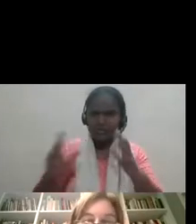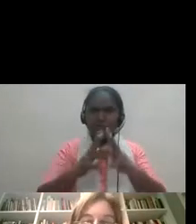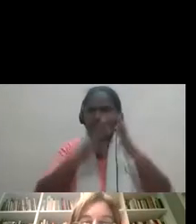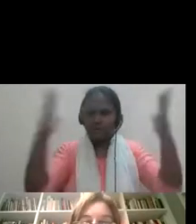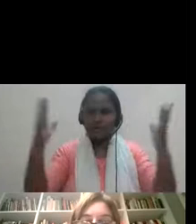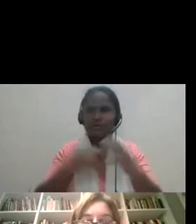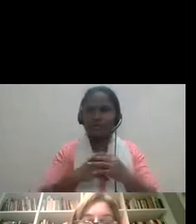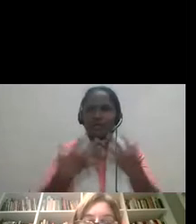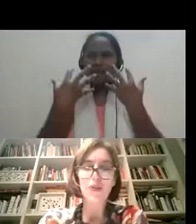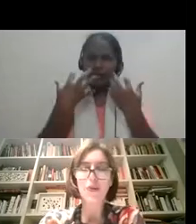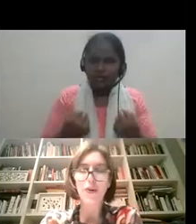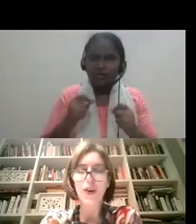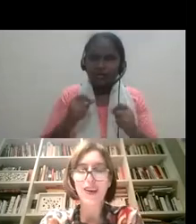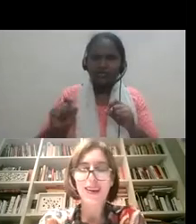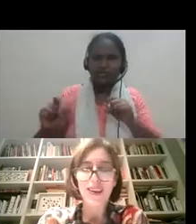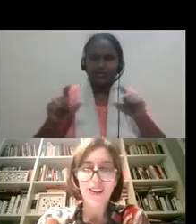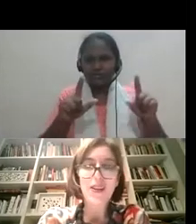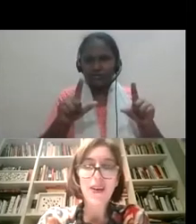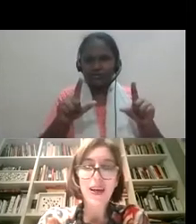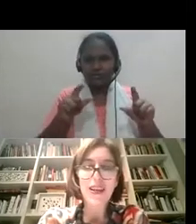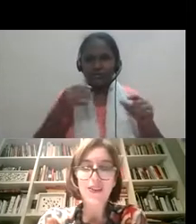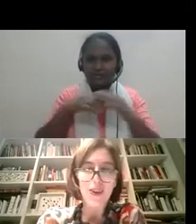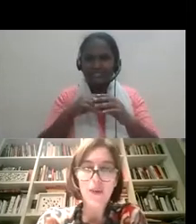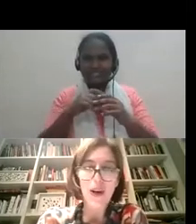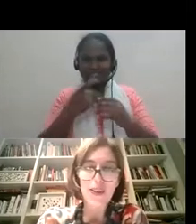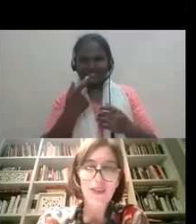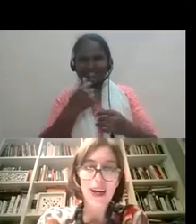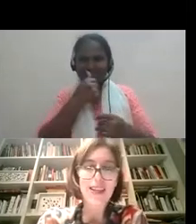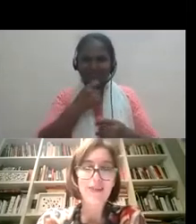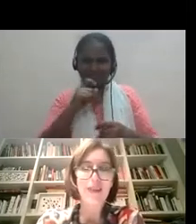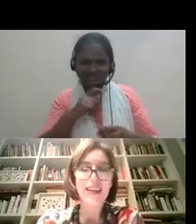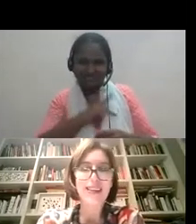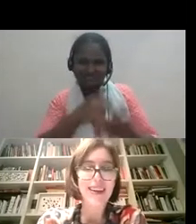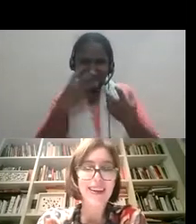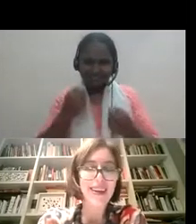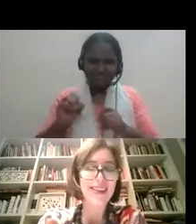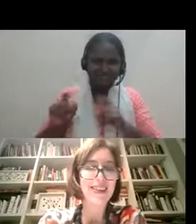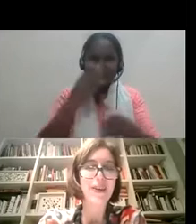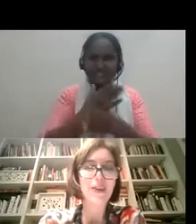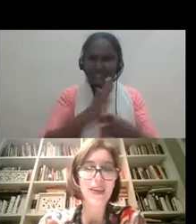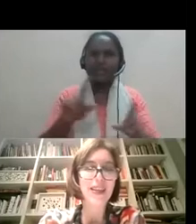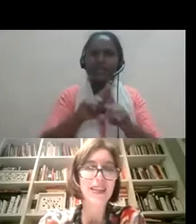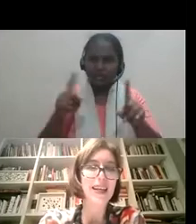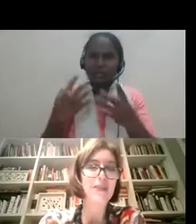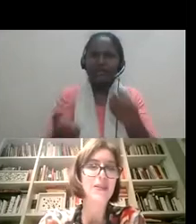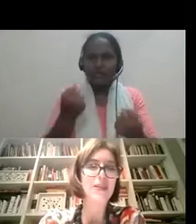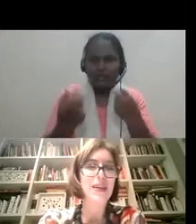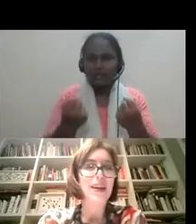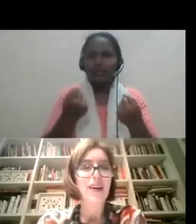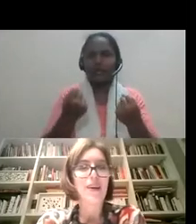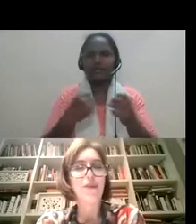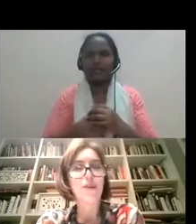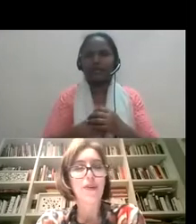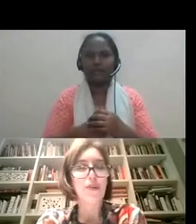because we do not want to show the secrets of works of art, but just for you to get a glimpse.